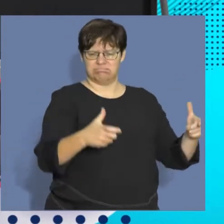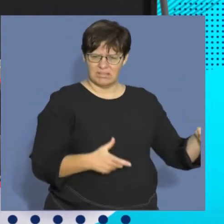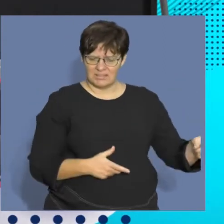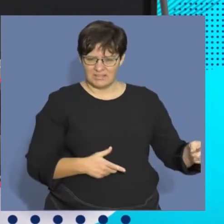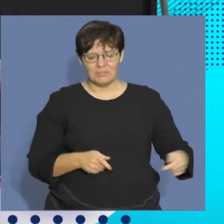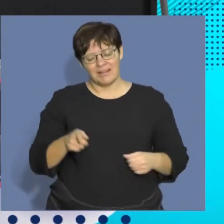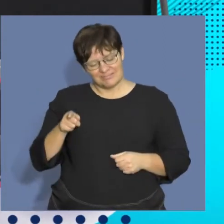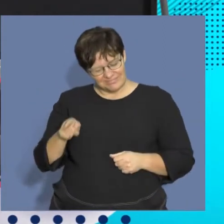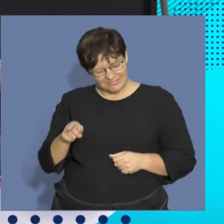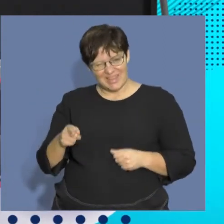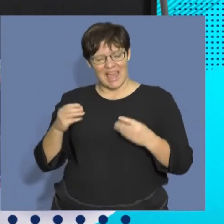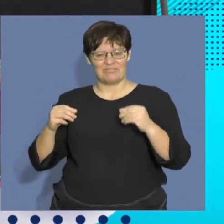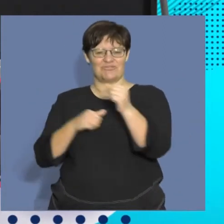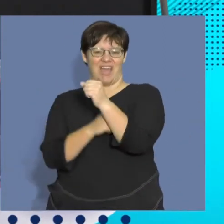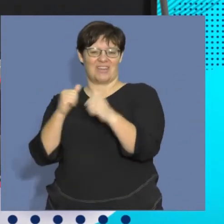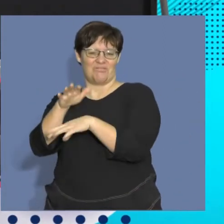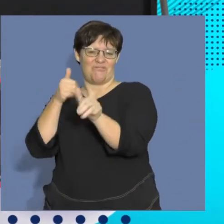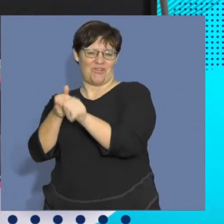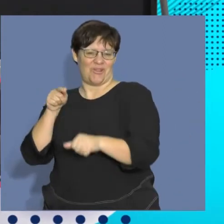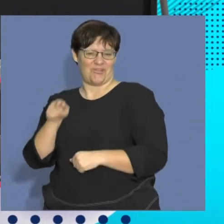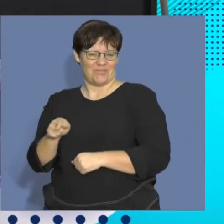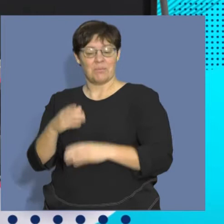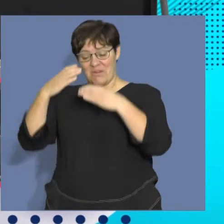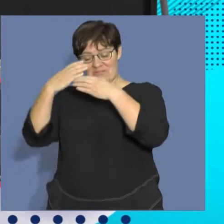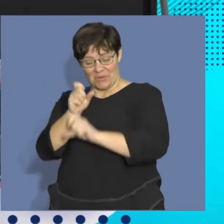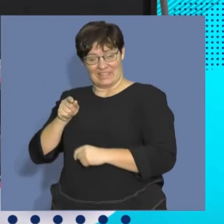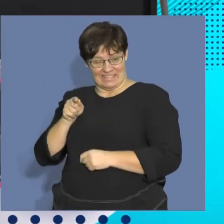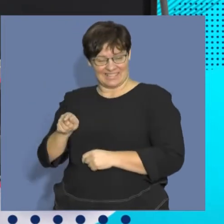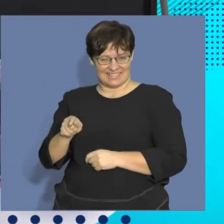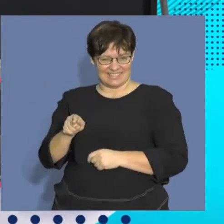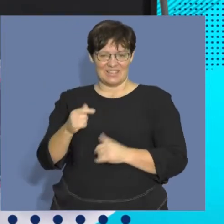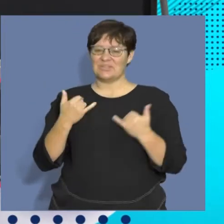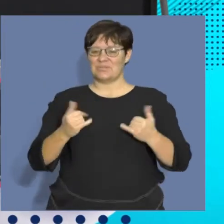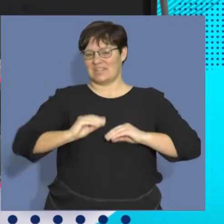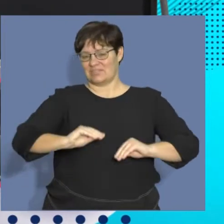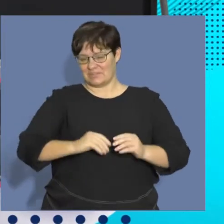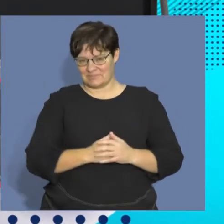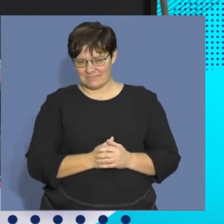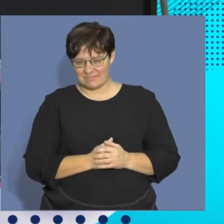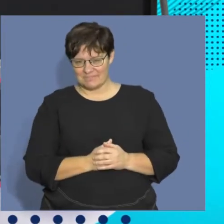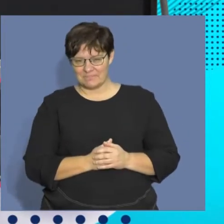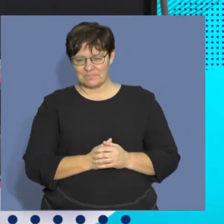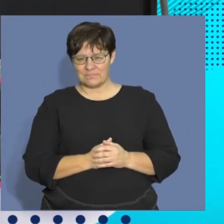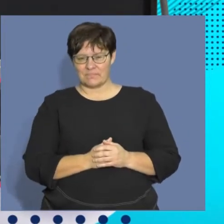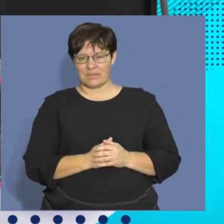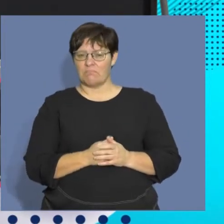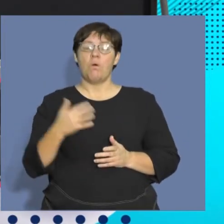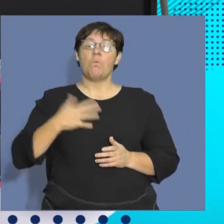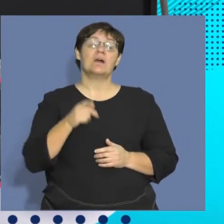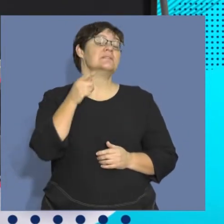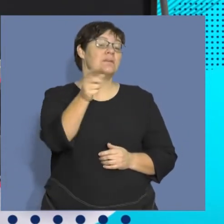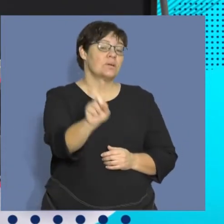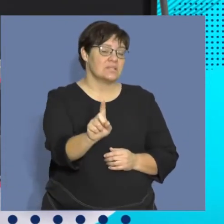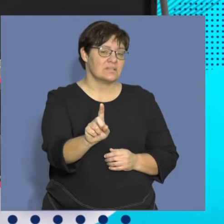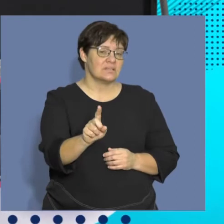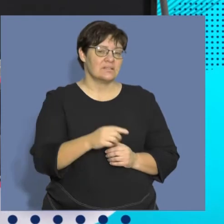Yes, there are. And that is what we're going to focus on in today's lesson. But what I want to do is give